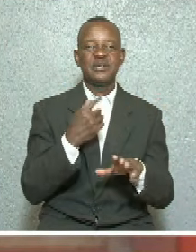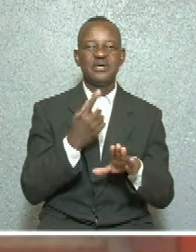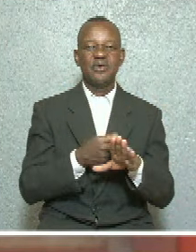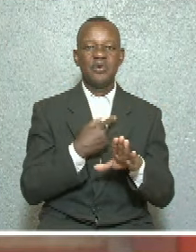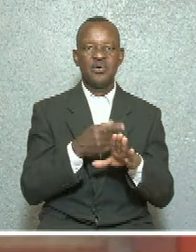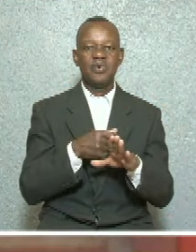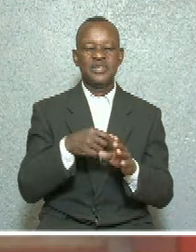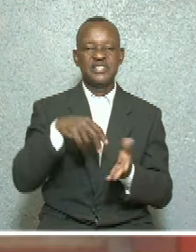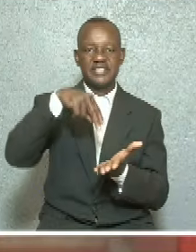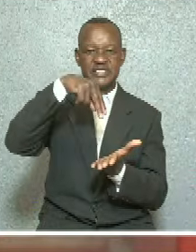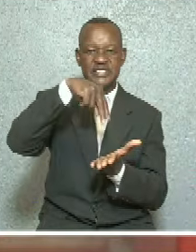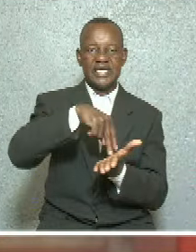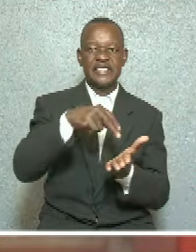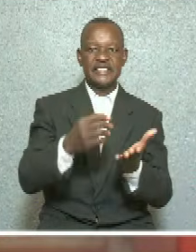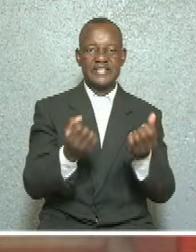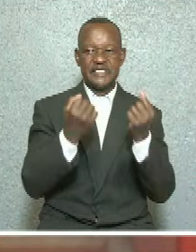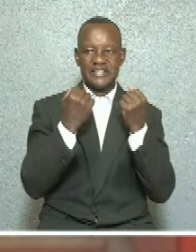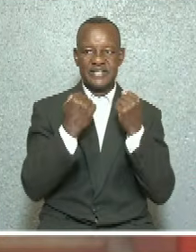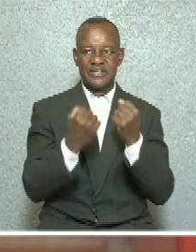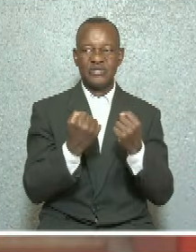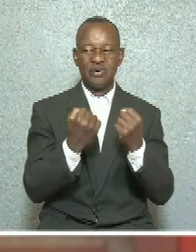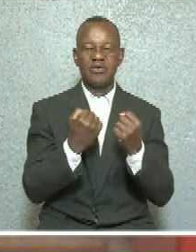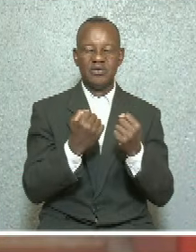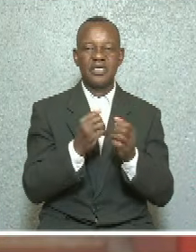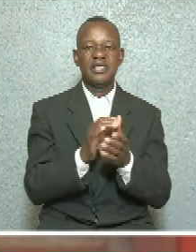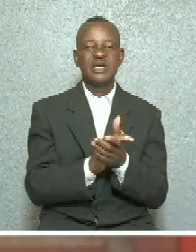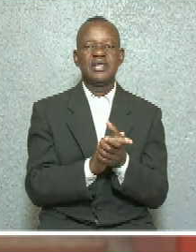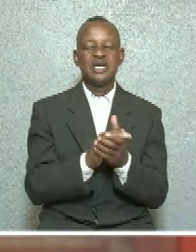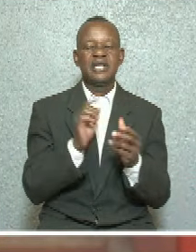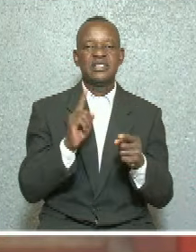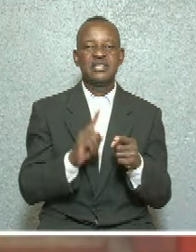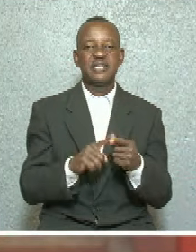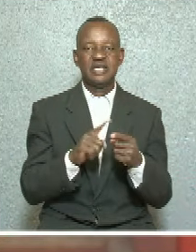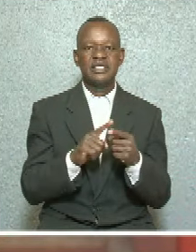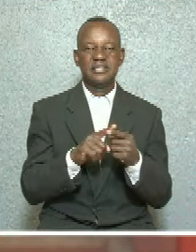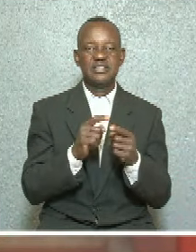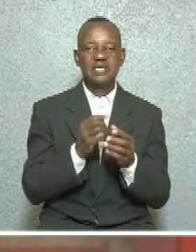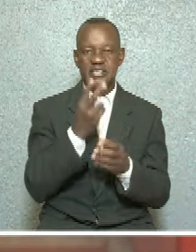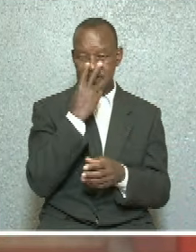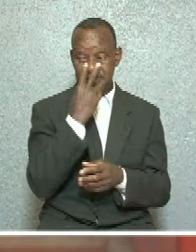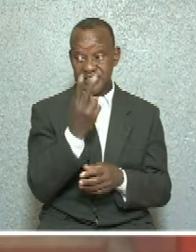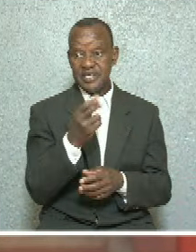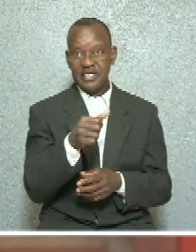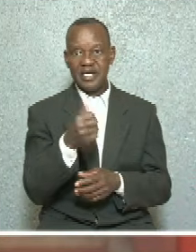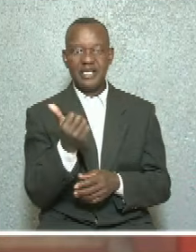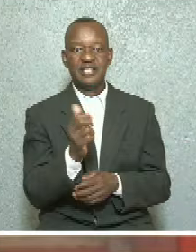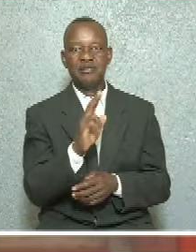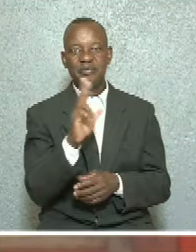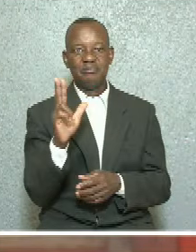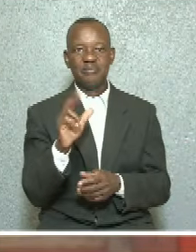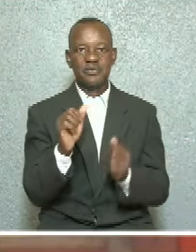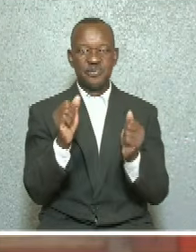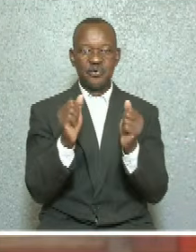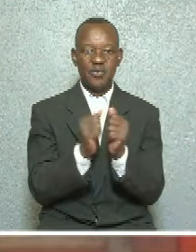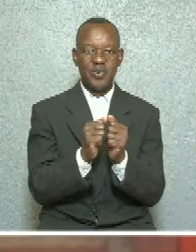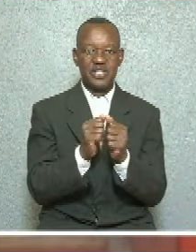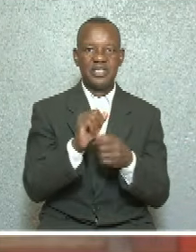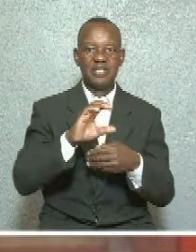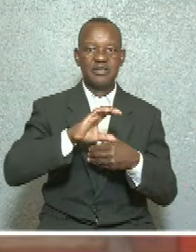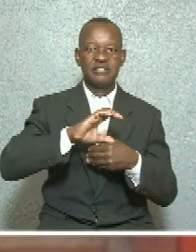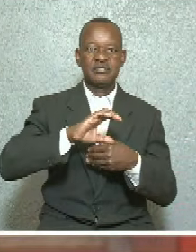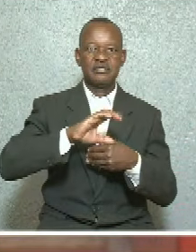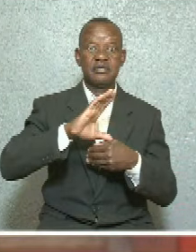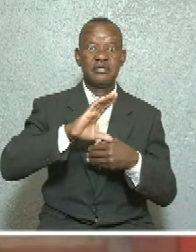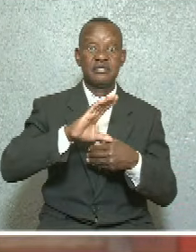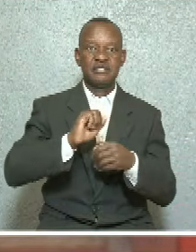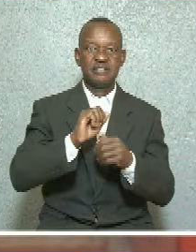who don't want to treat other people with dignity. Resistant to those who don't want to treat other people with respect. Resistant to those who